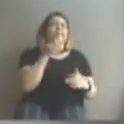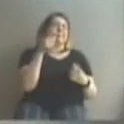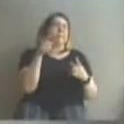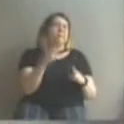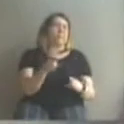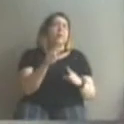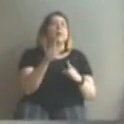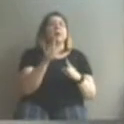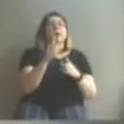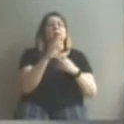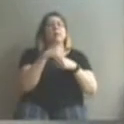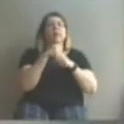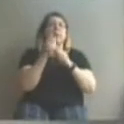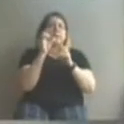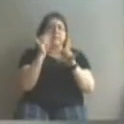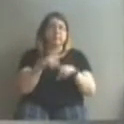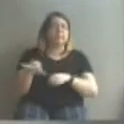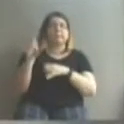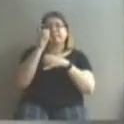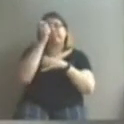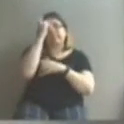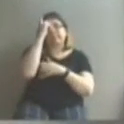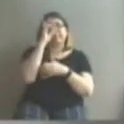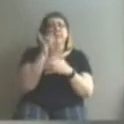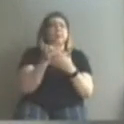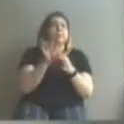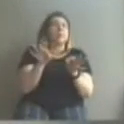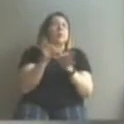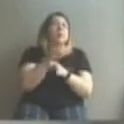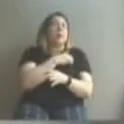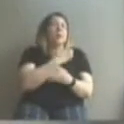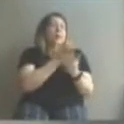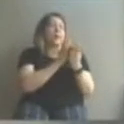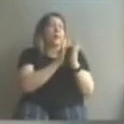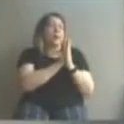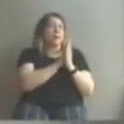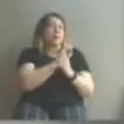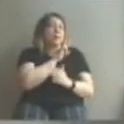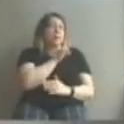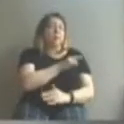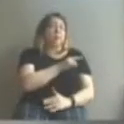common understandings, but that's really important. So that's something that I would ask you to